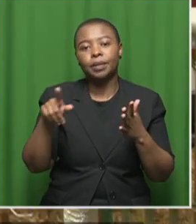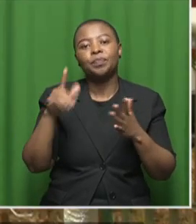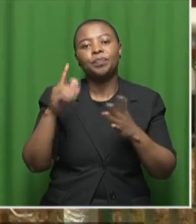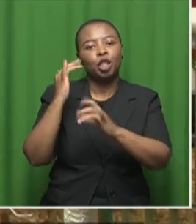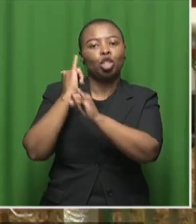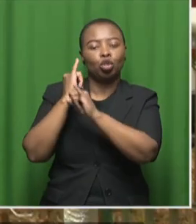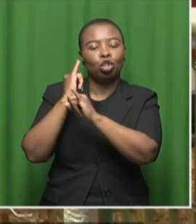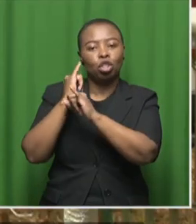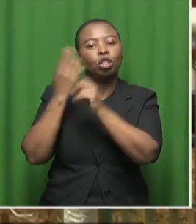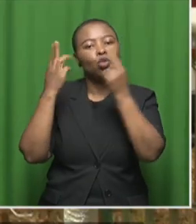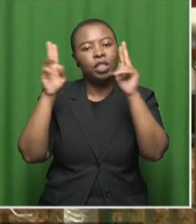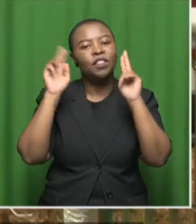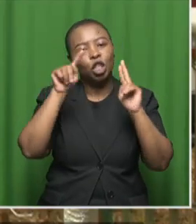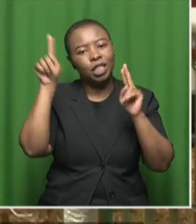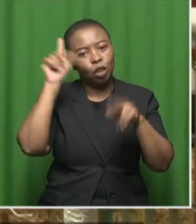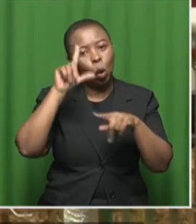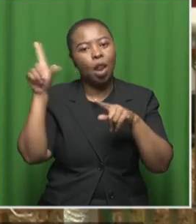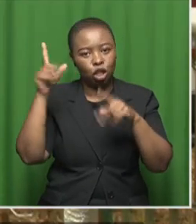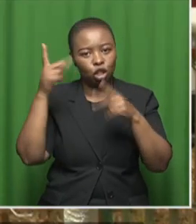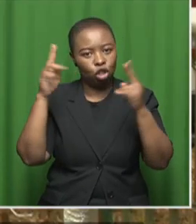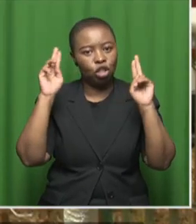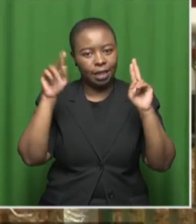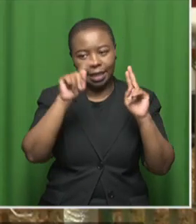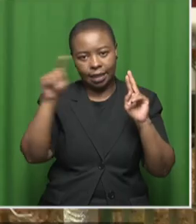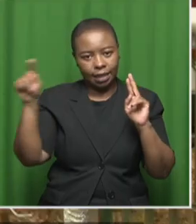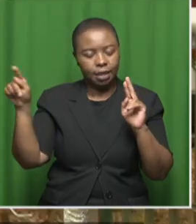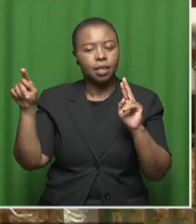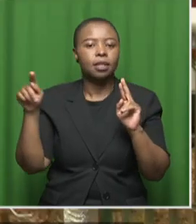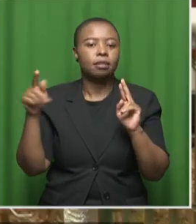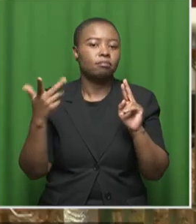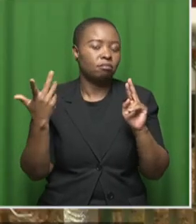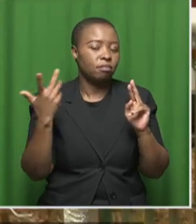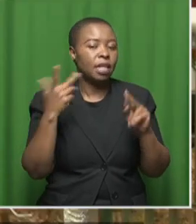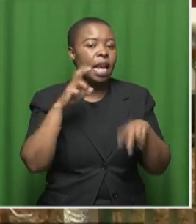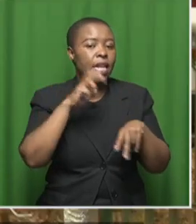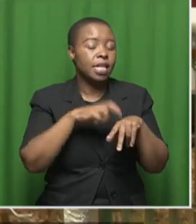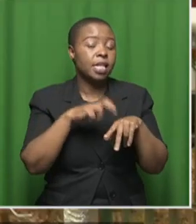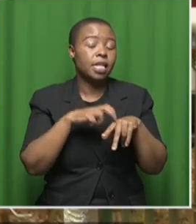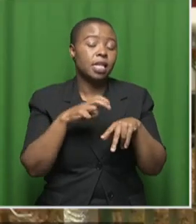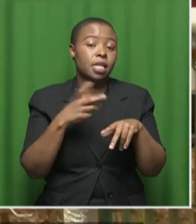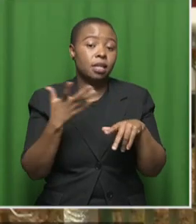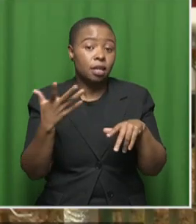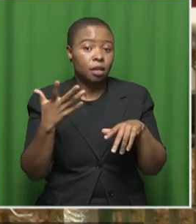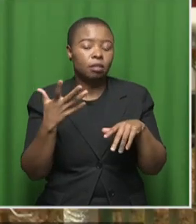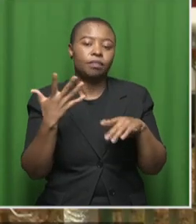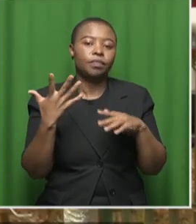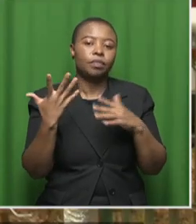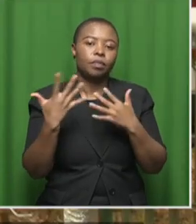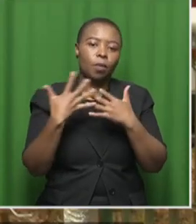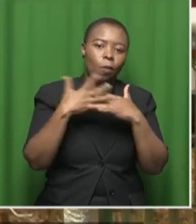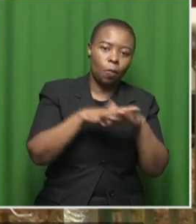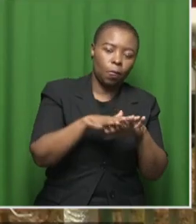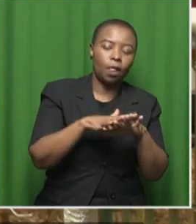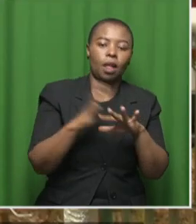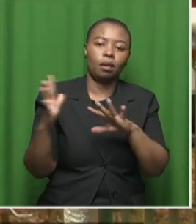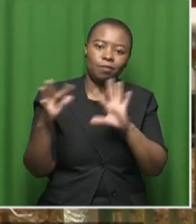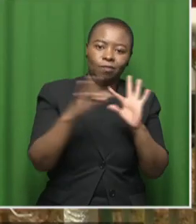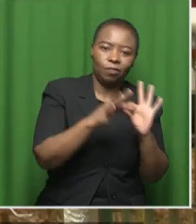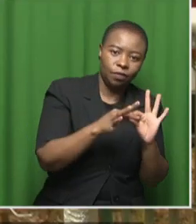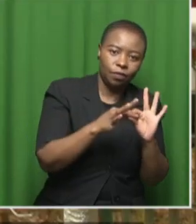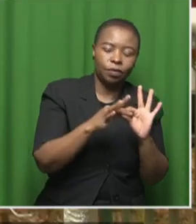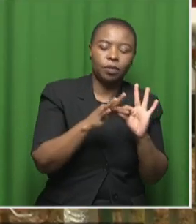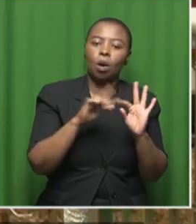institutions of higher learning, to get themselves in grips into the development and the change, the changing world that